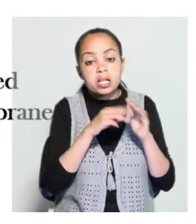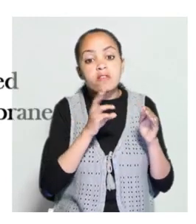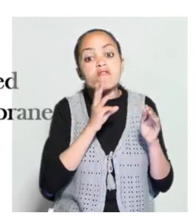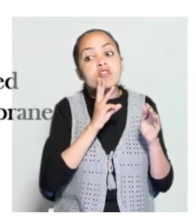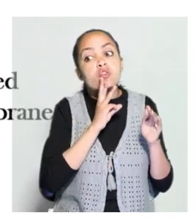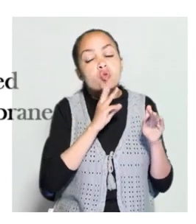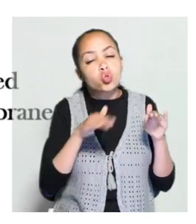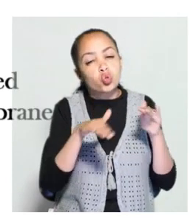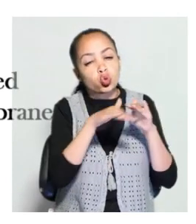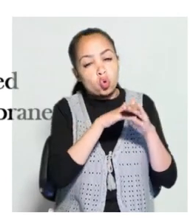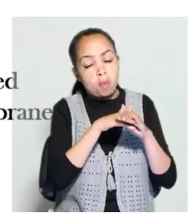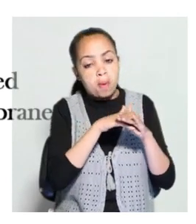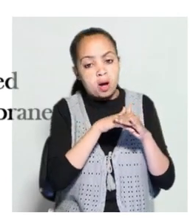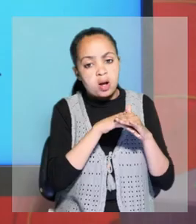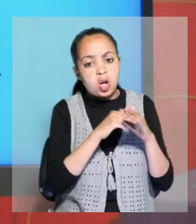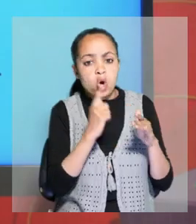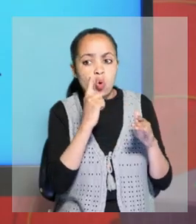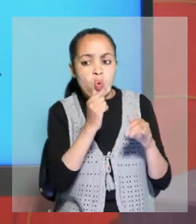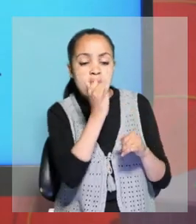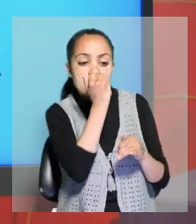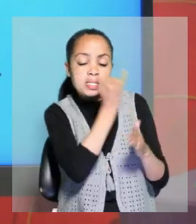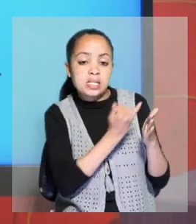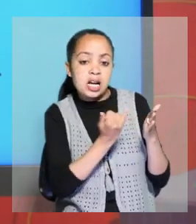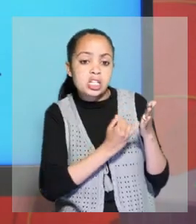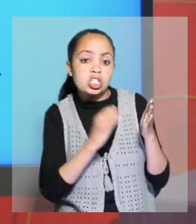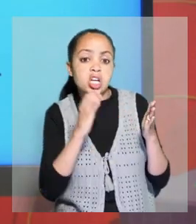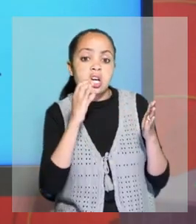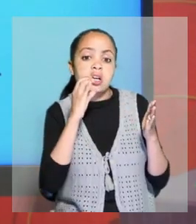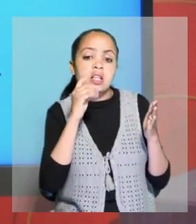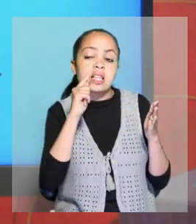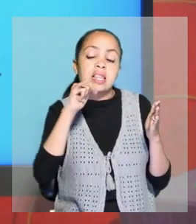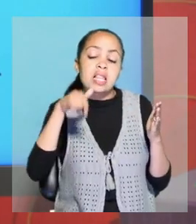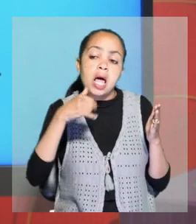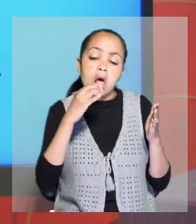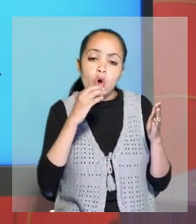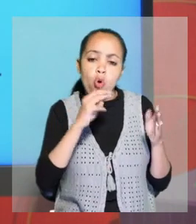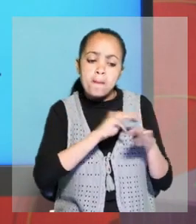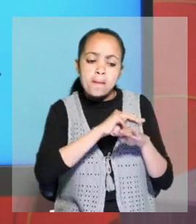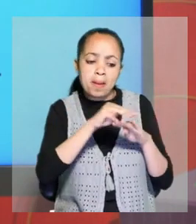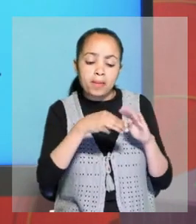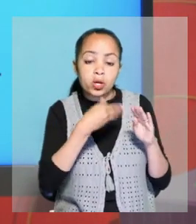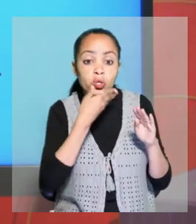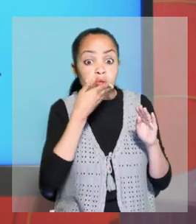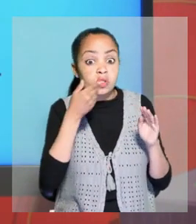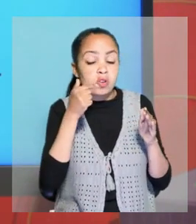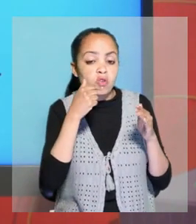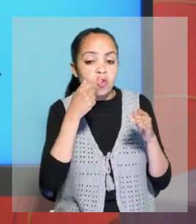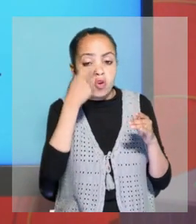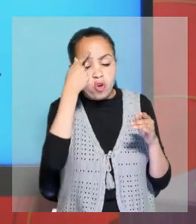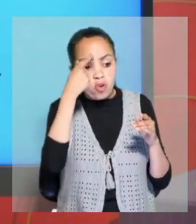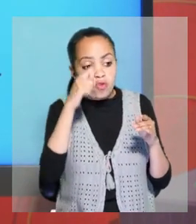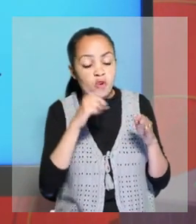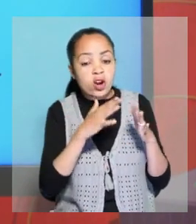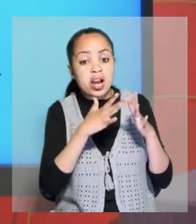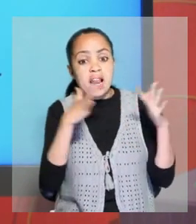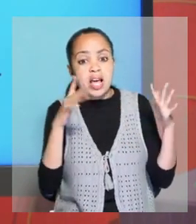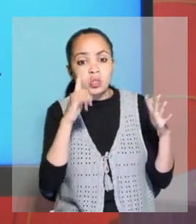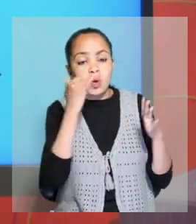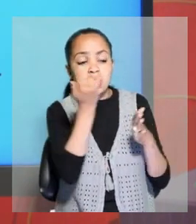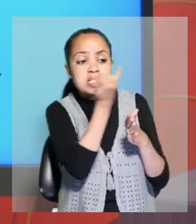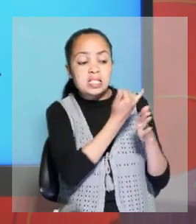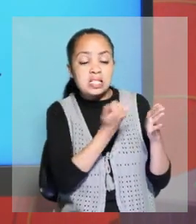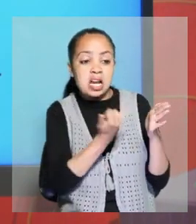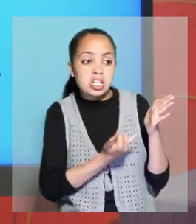of chloroplast. One structure of chloroplast thylakoid membrane is suited for light reaction, where one structure